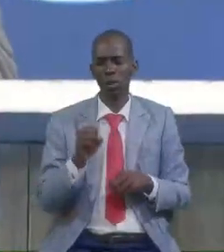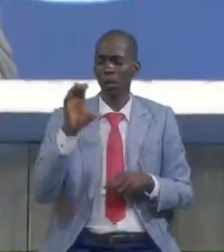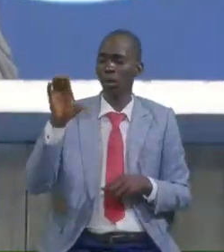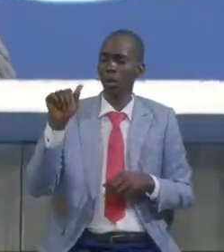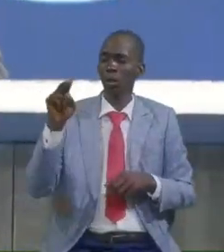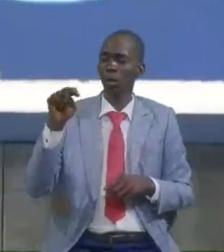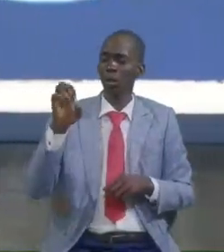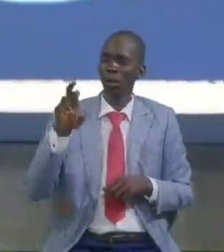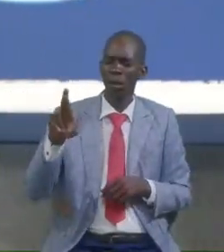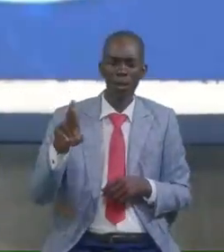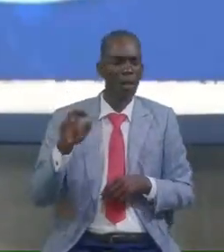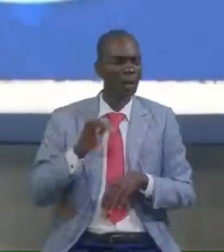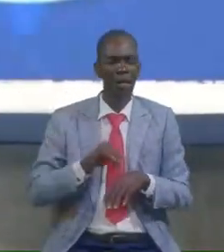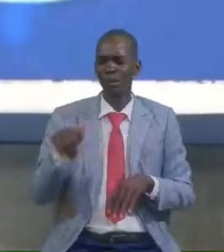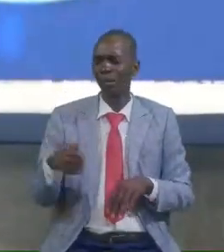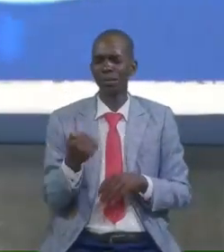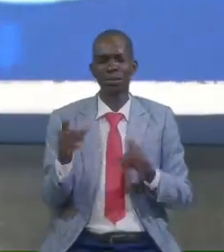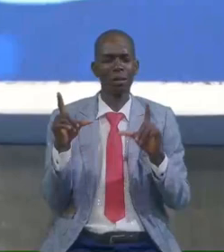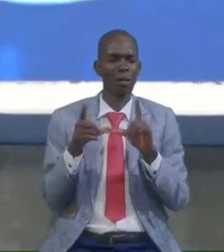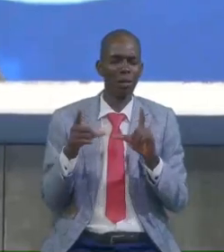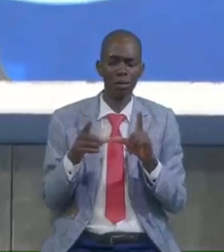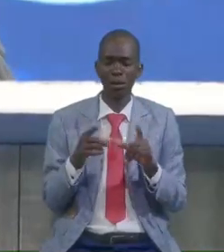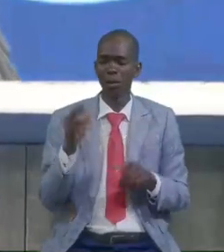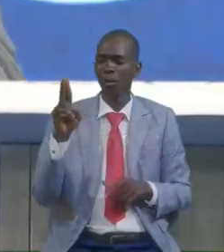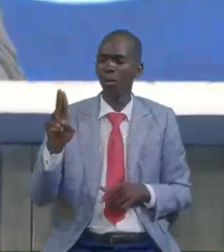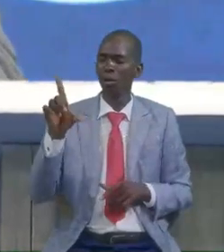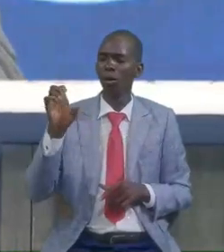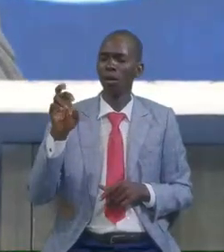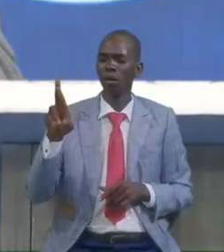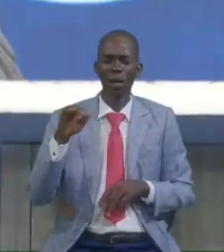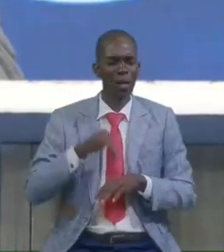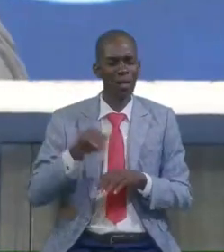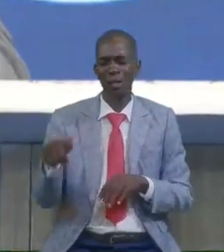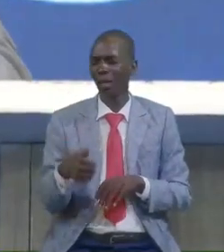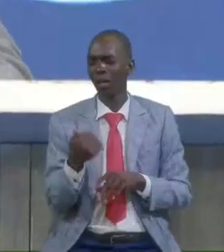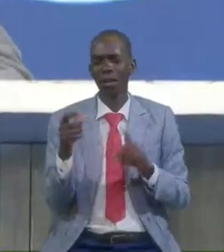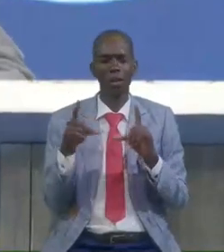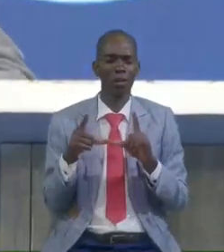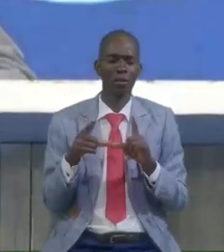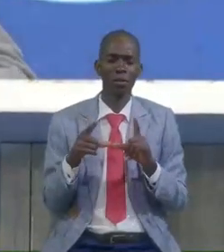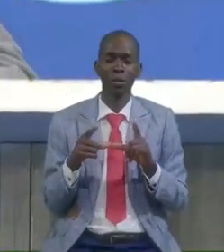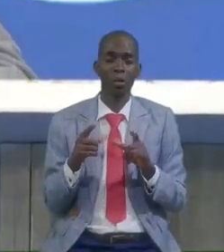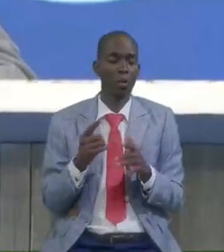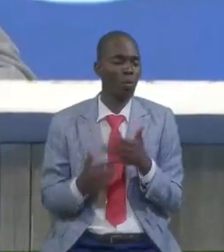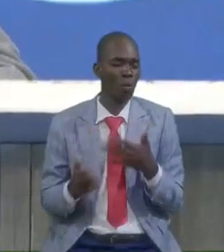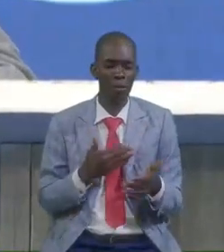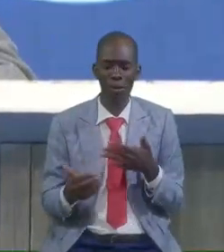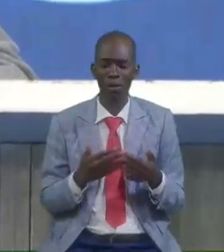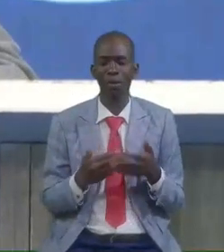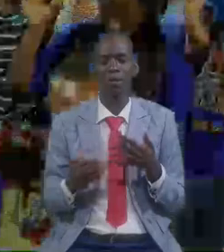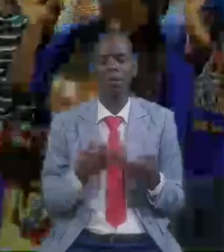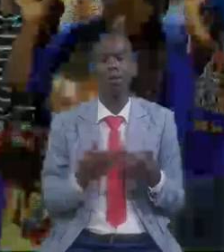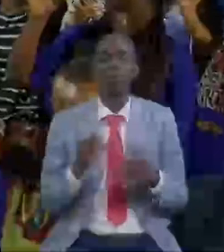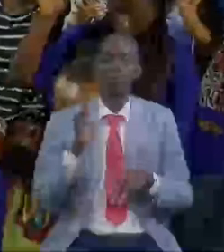cancer at any stage, ulcer at any level, stage, whatever, étape, touch them